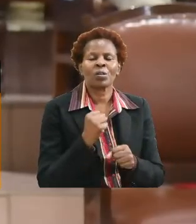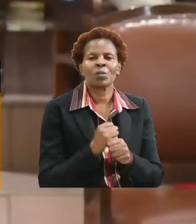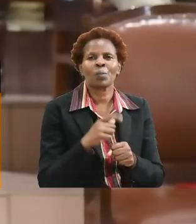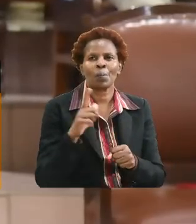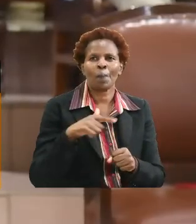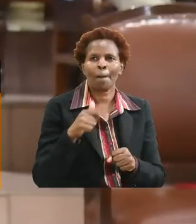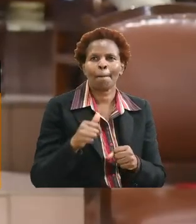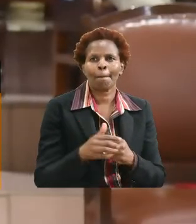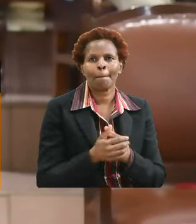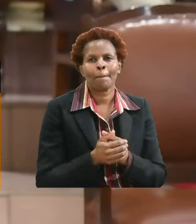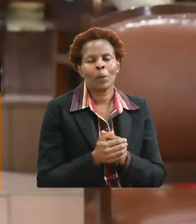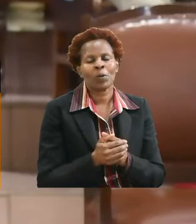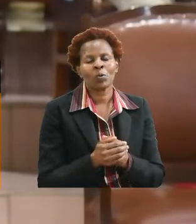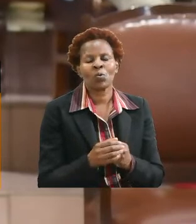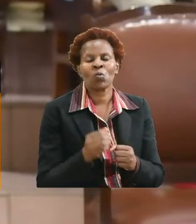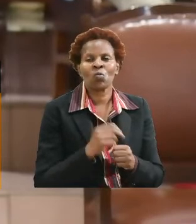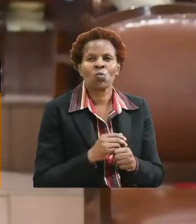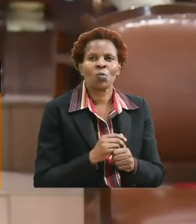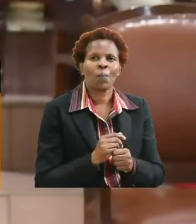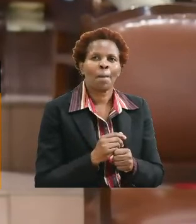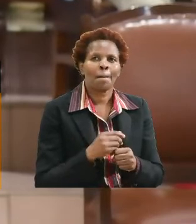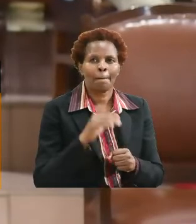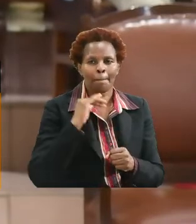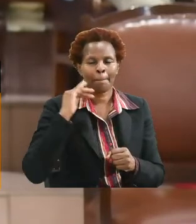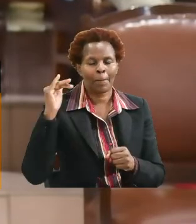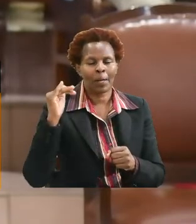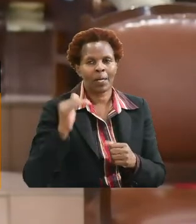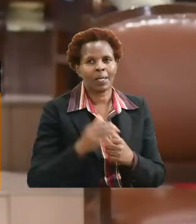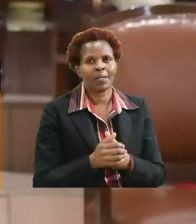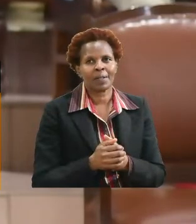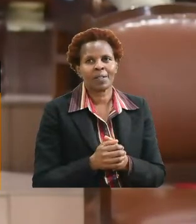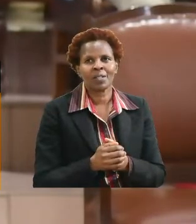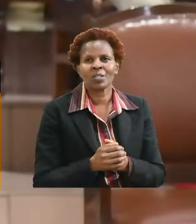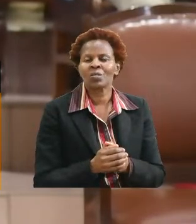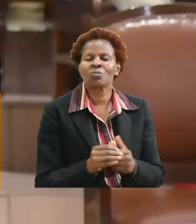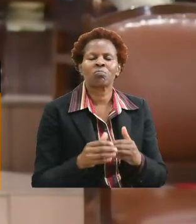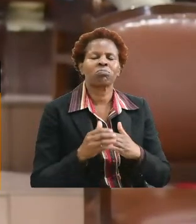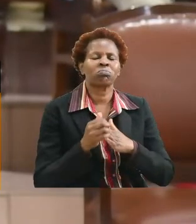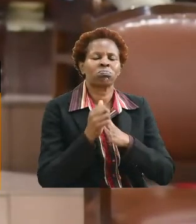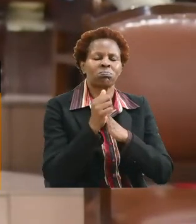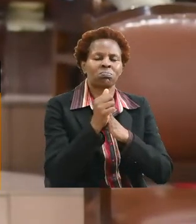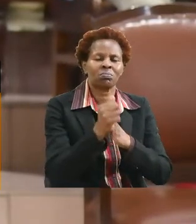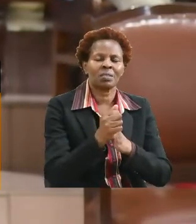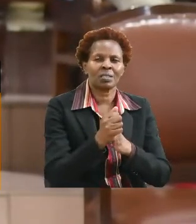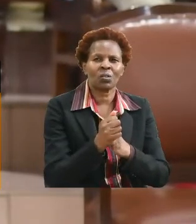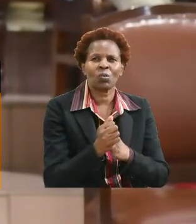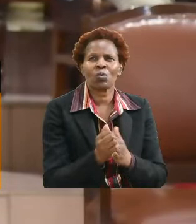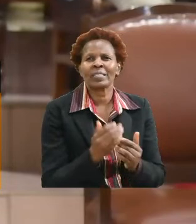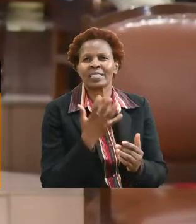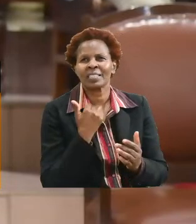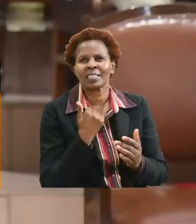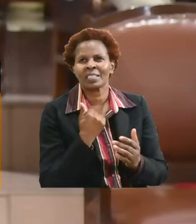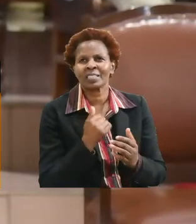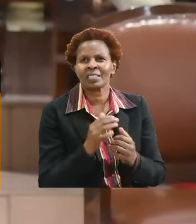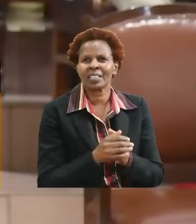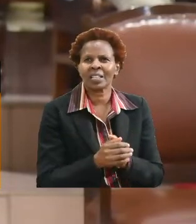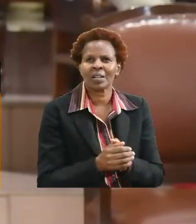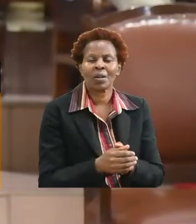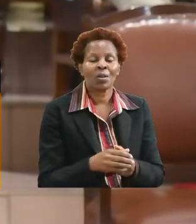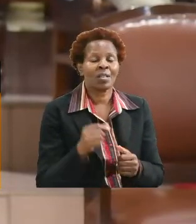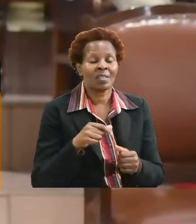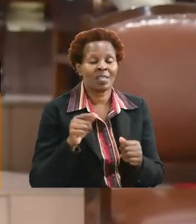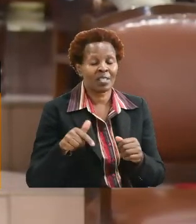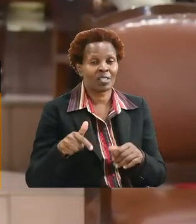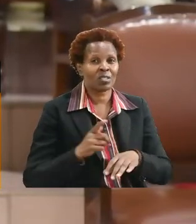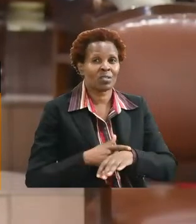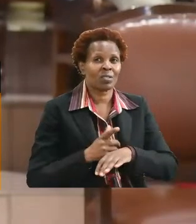never misled to falsehood. We are able to discern false teaching. No wonder even in our